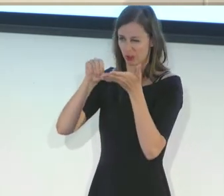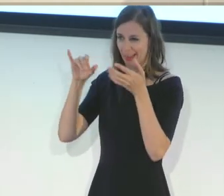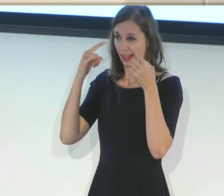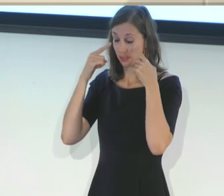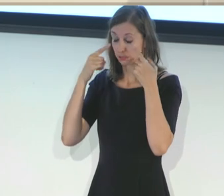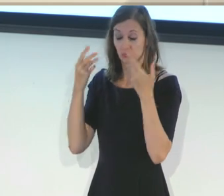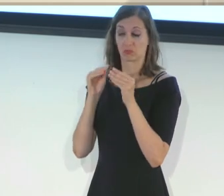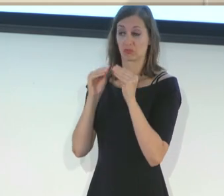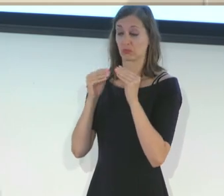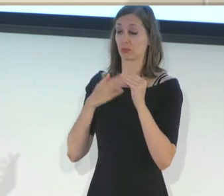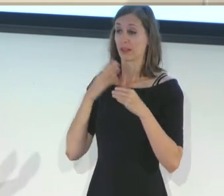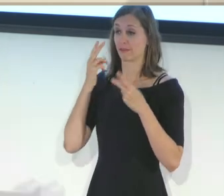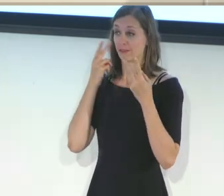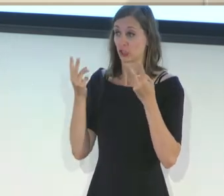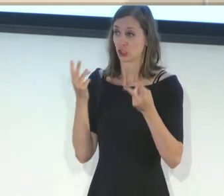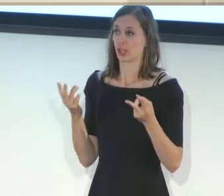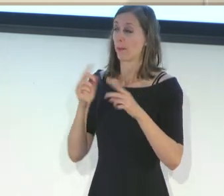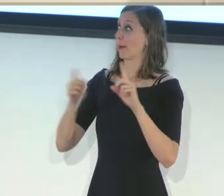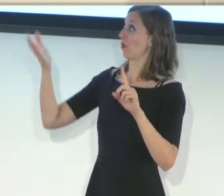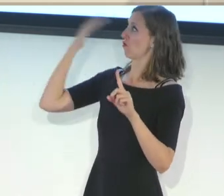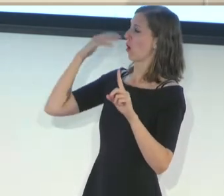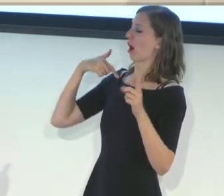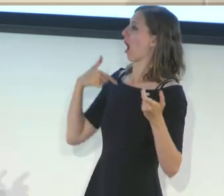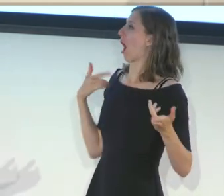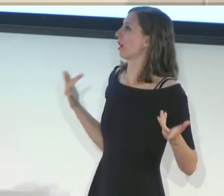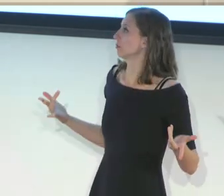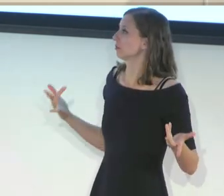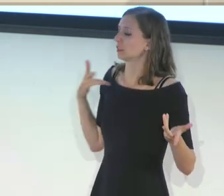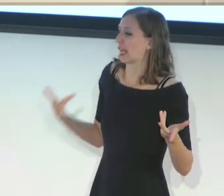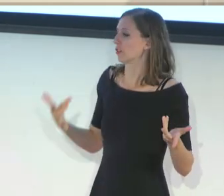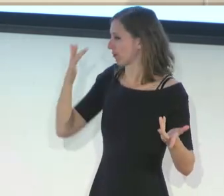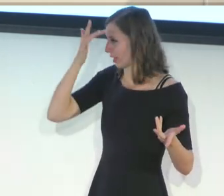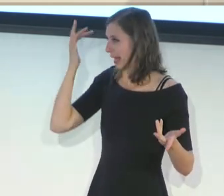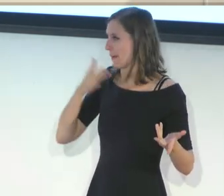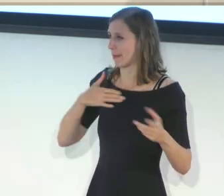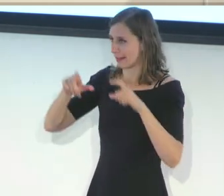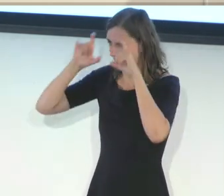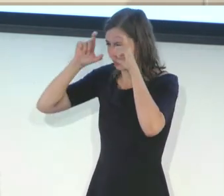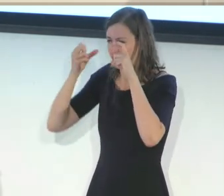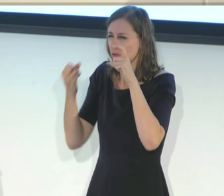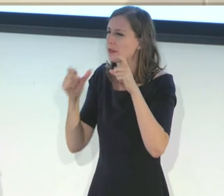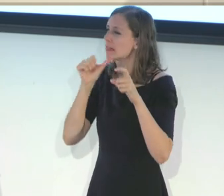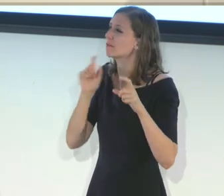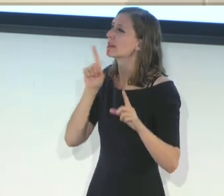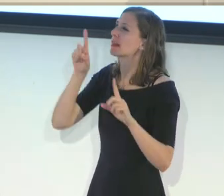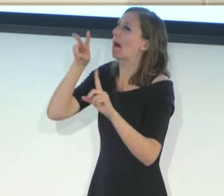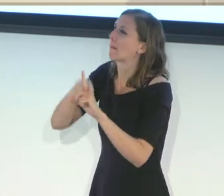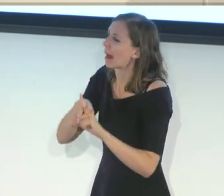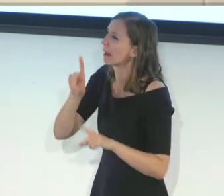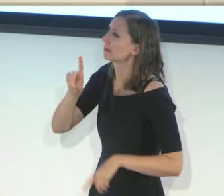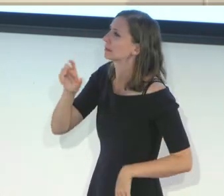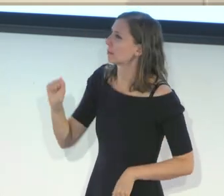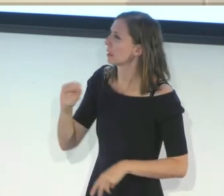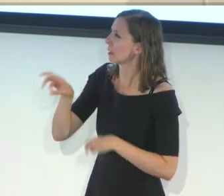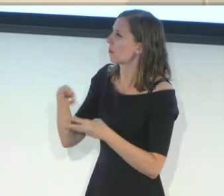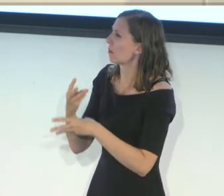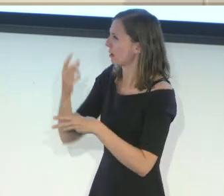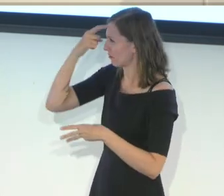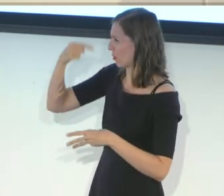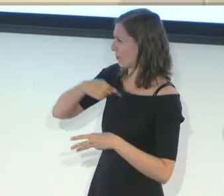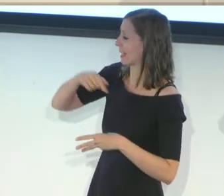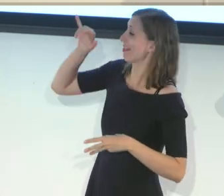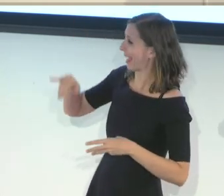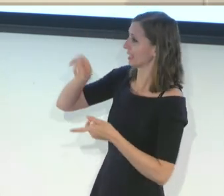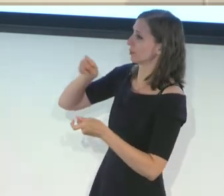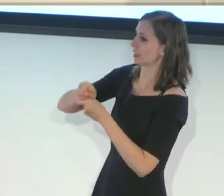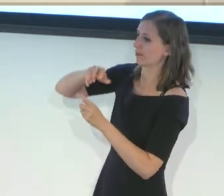experiencing a disability or a disadvantage in that particular context that I'm in. And I love that because it forces this